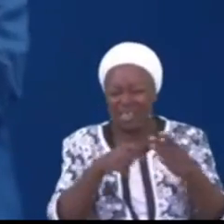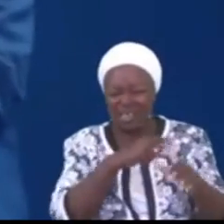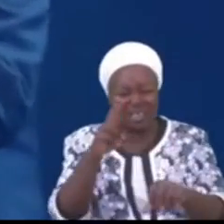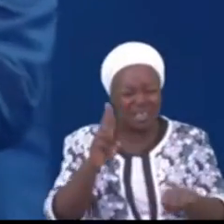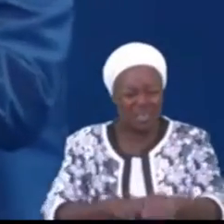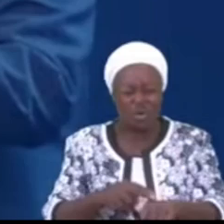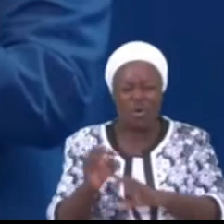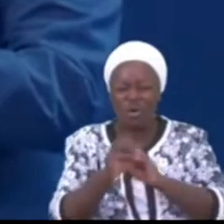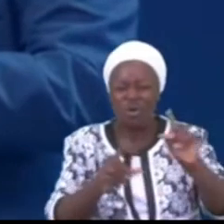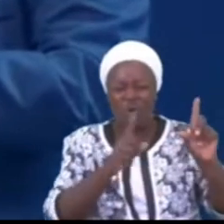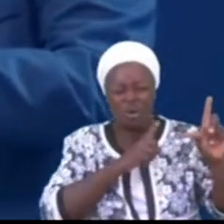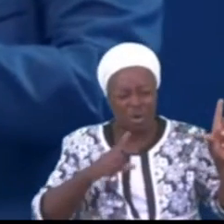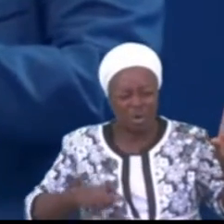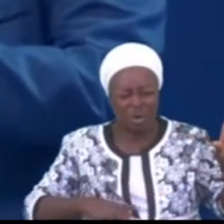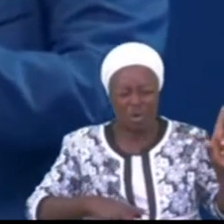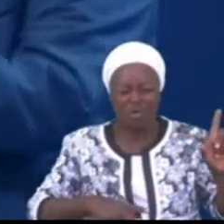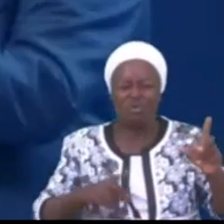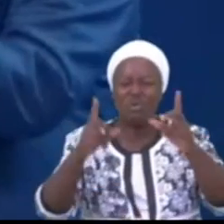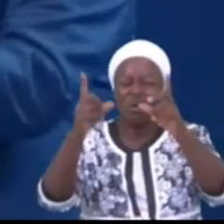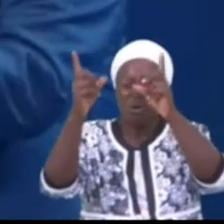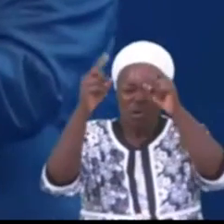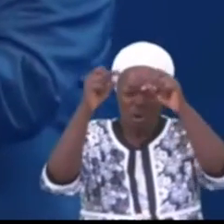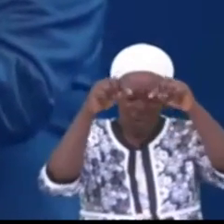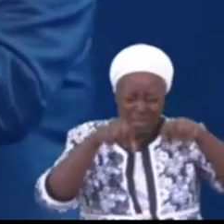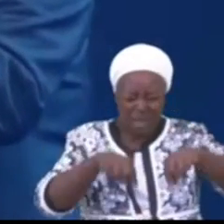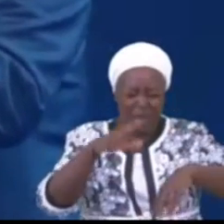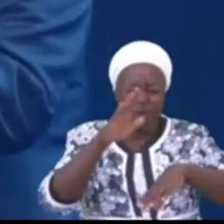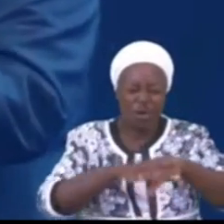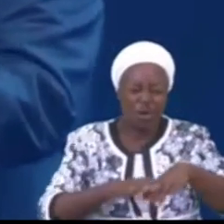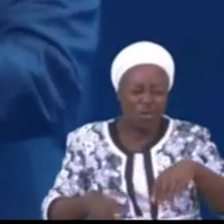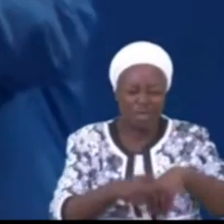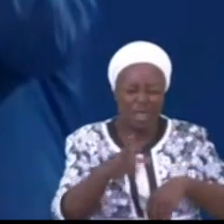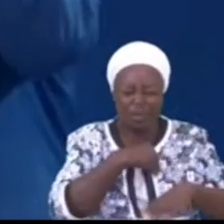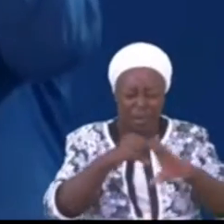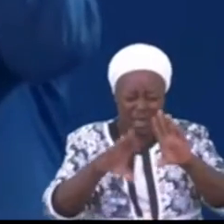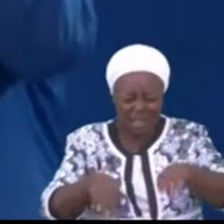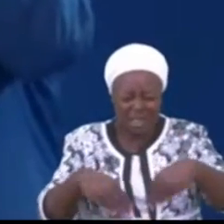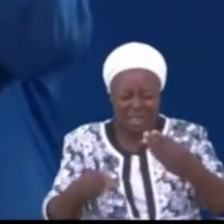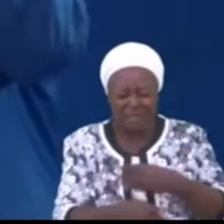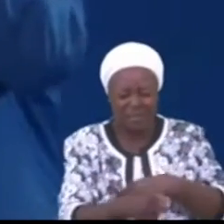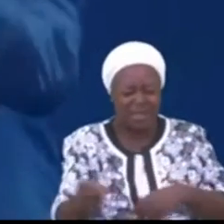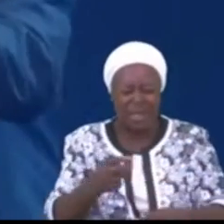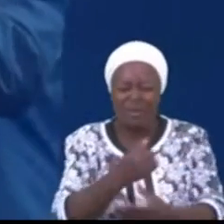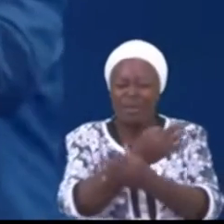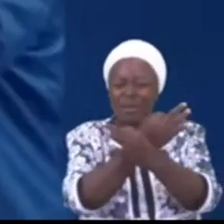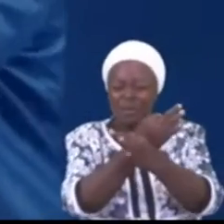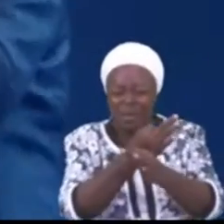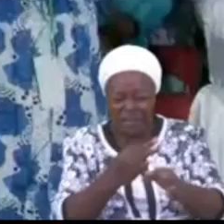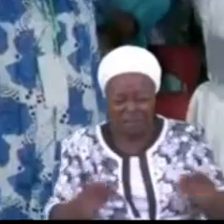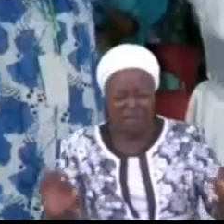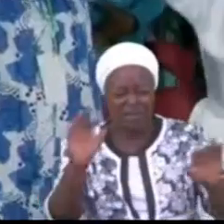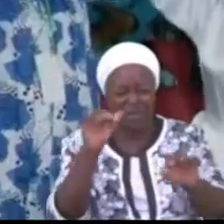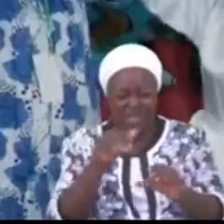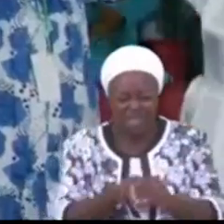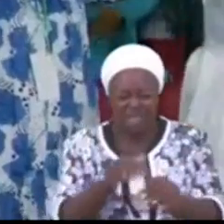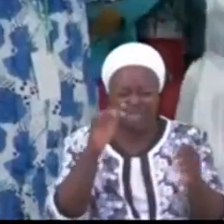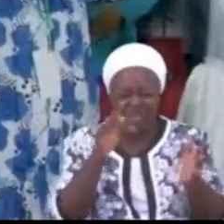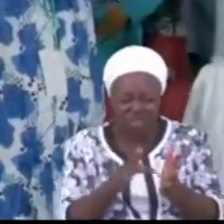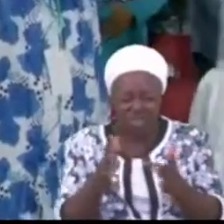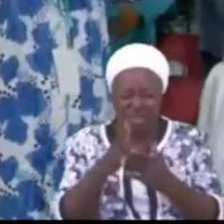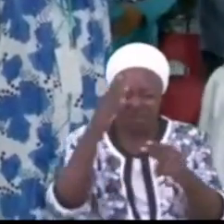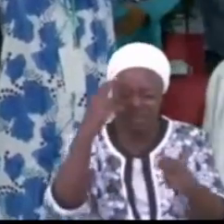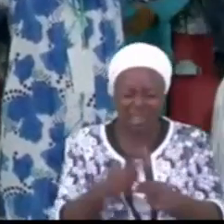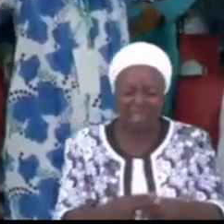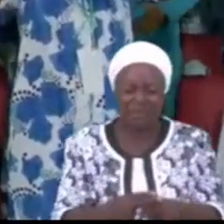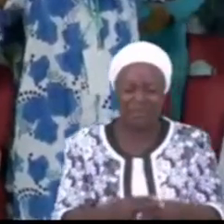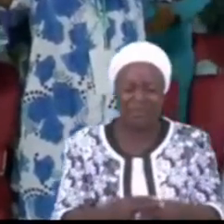oh Lord, descend on them and give them emancipation in Jesus' name.